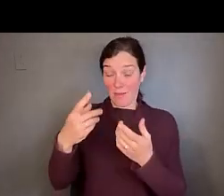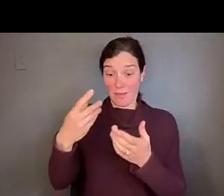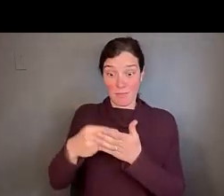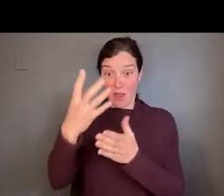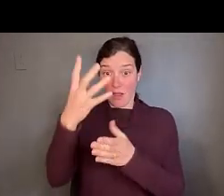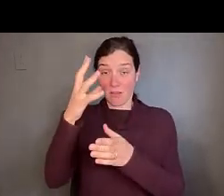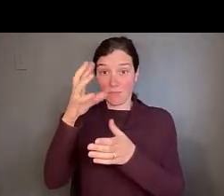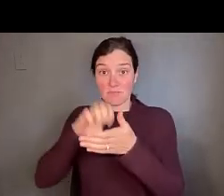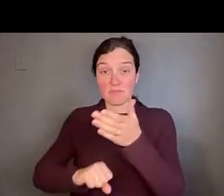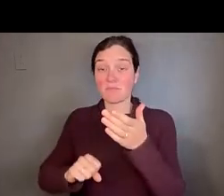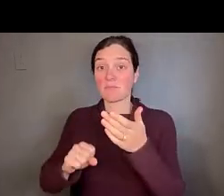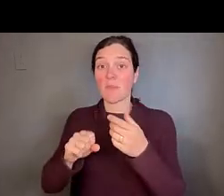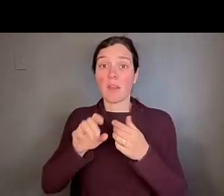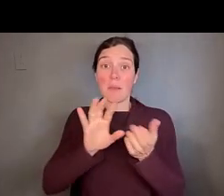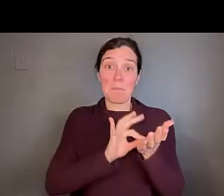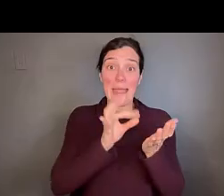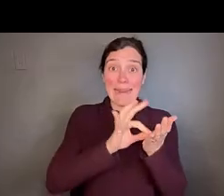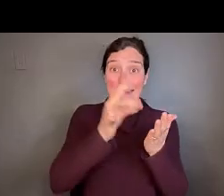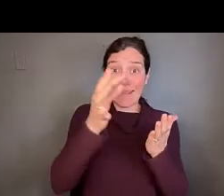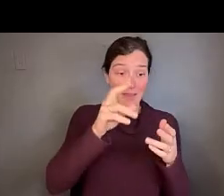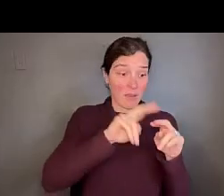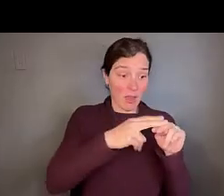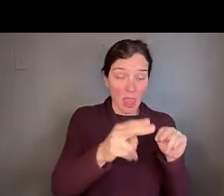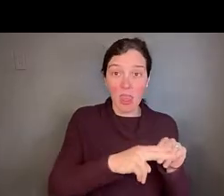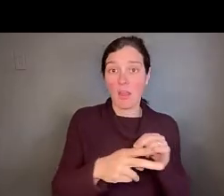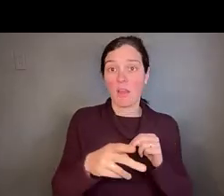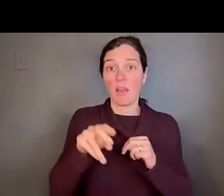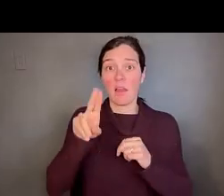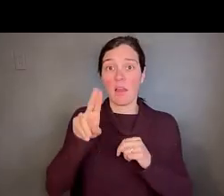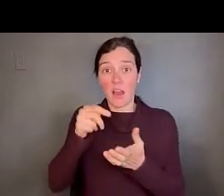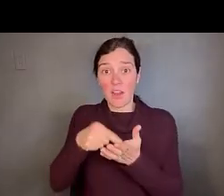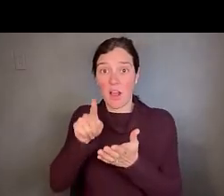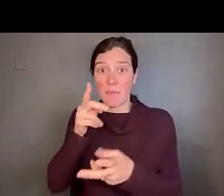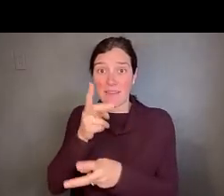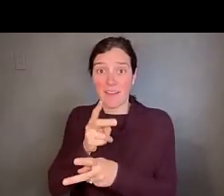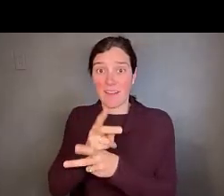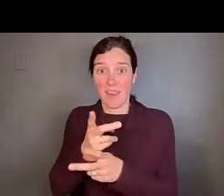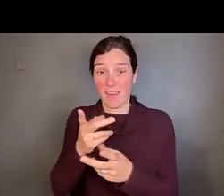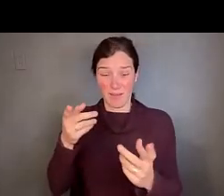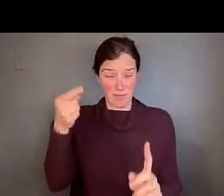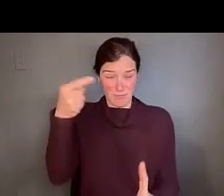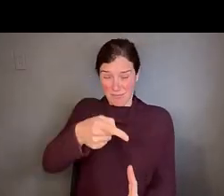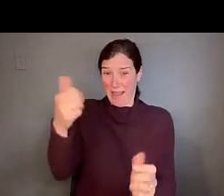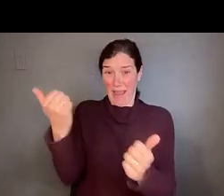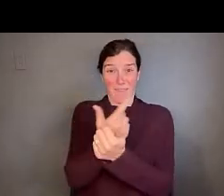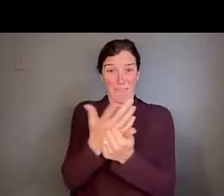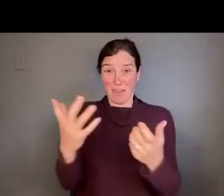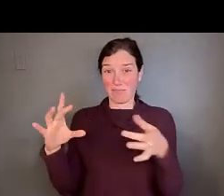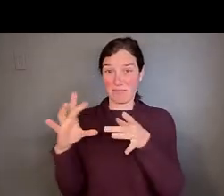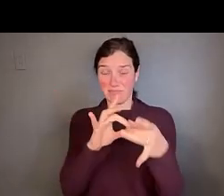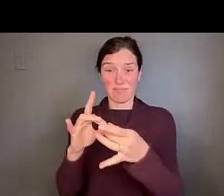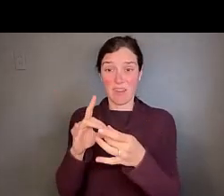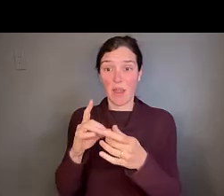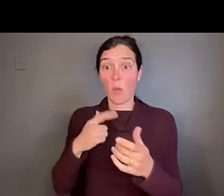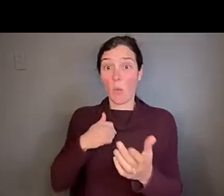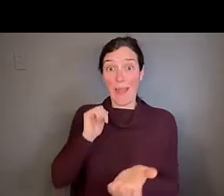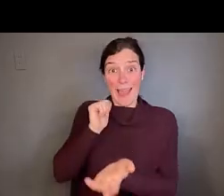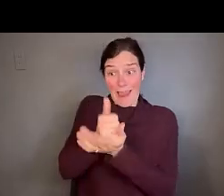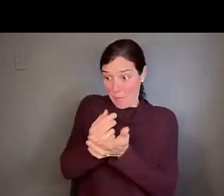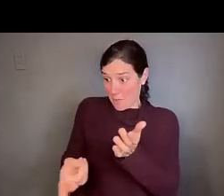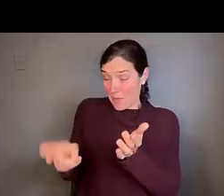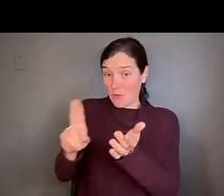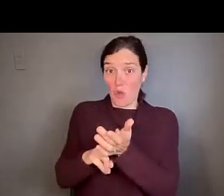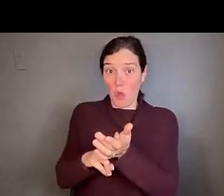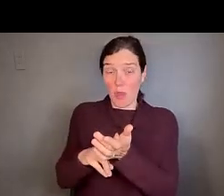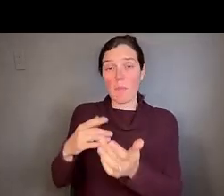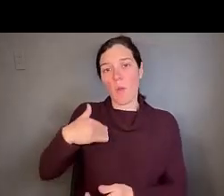see disenrollment in Medicaid and we see more uncompensated care. So bingo, all of them. And we help enroll people in Medicaid. So